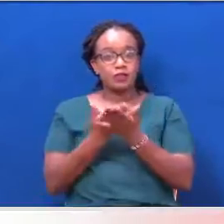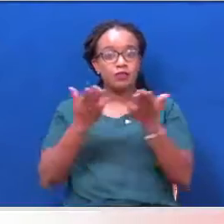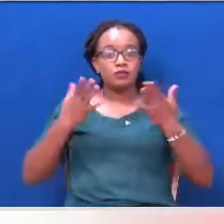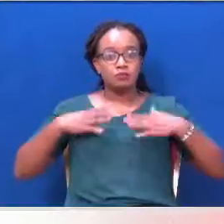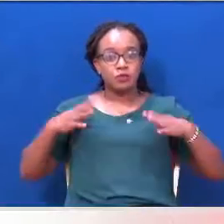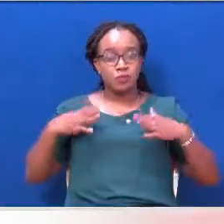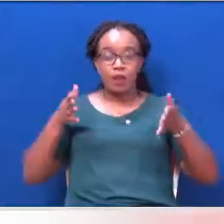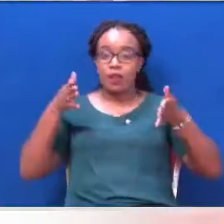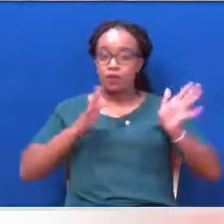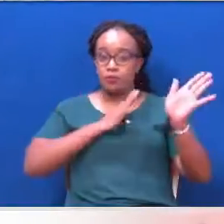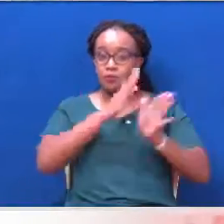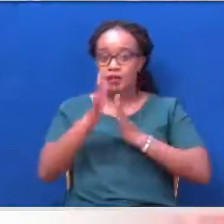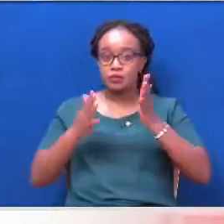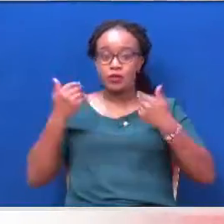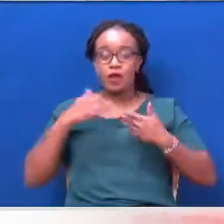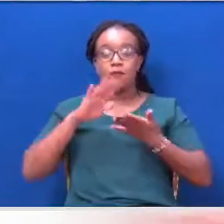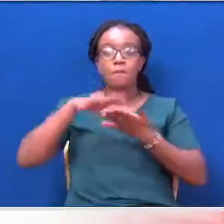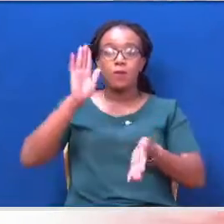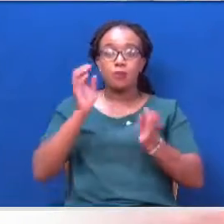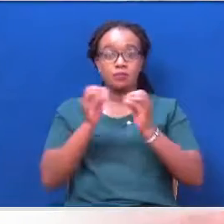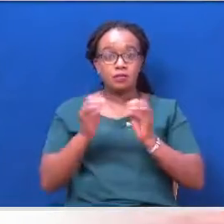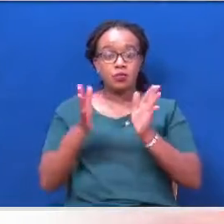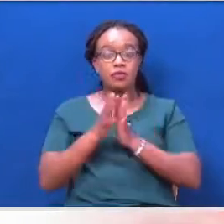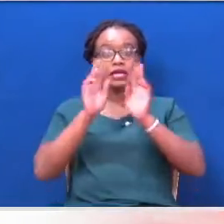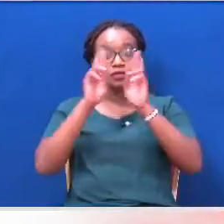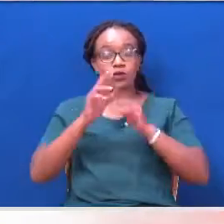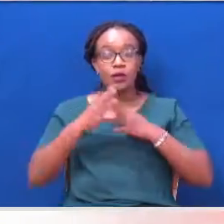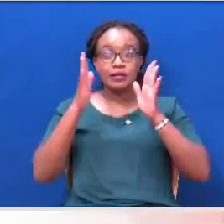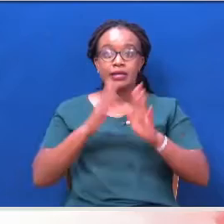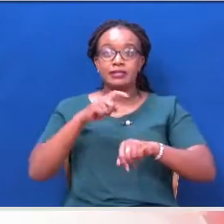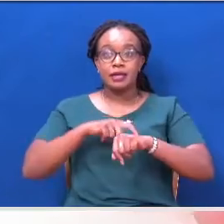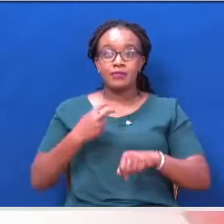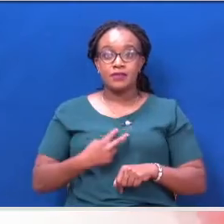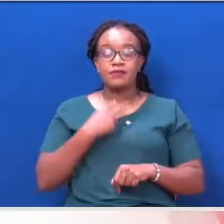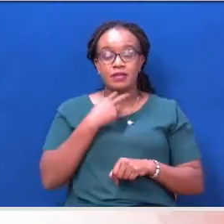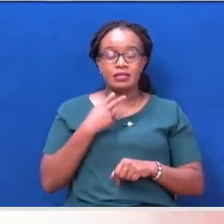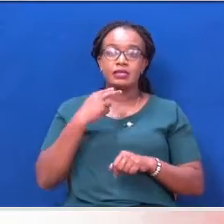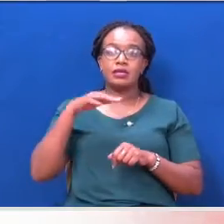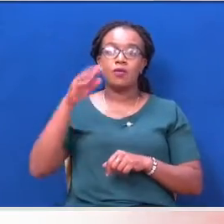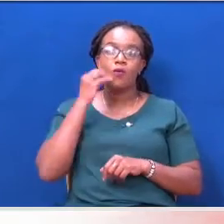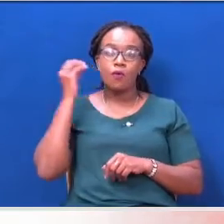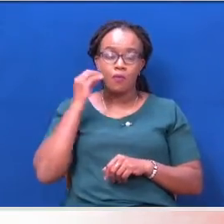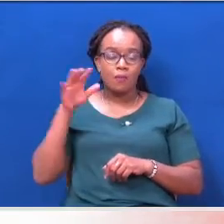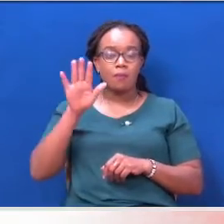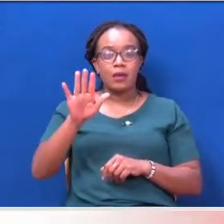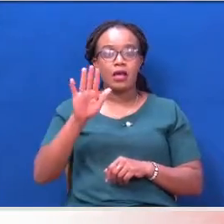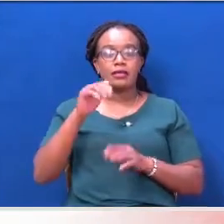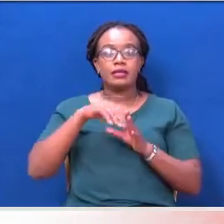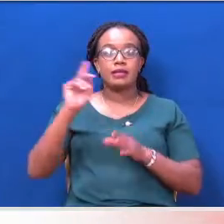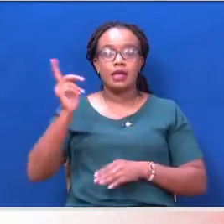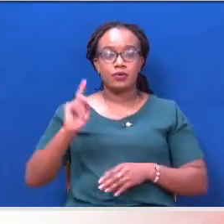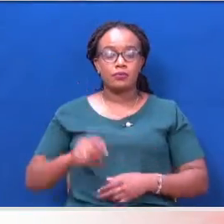is now scheduled to have more meetings with regional leaders during visits at his Musalia Mudavadi Center in